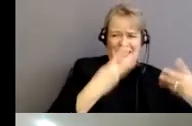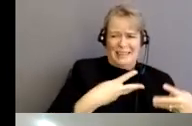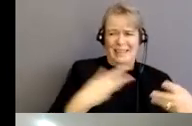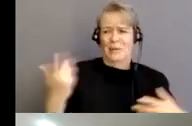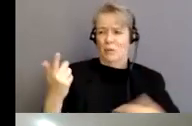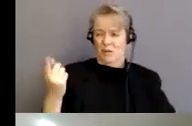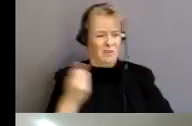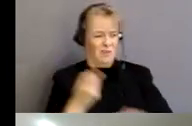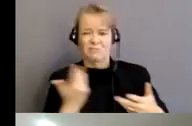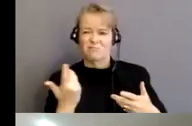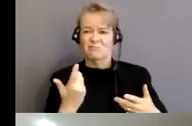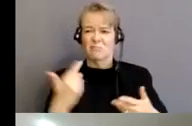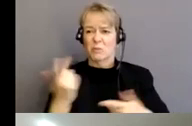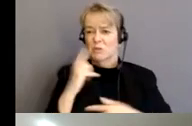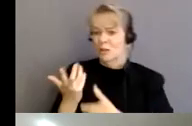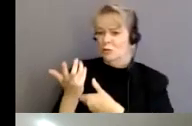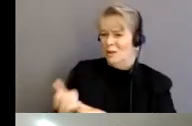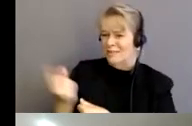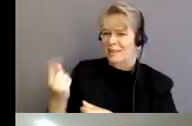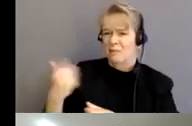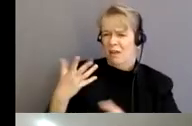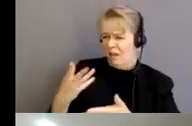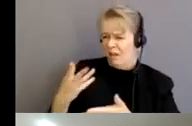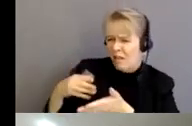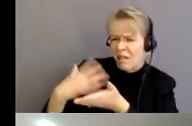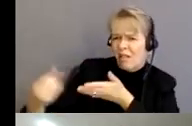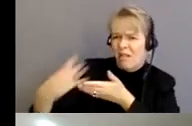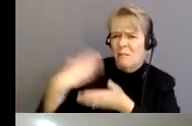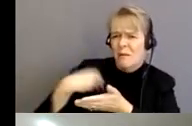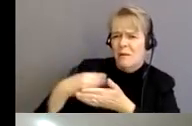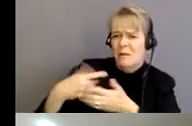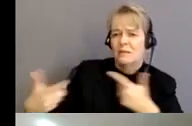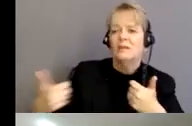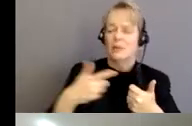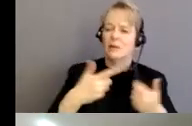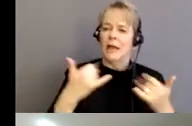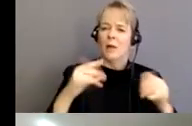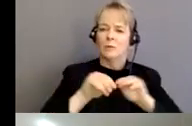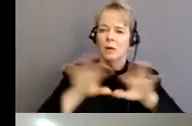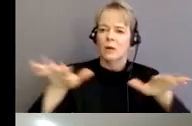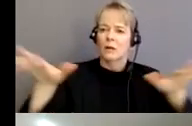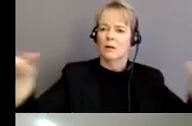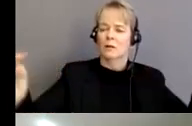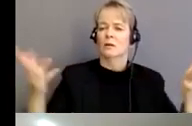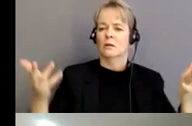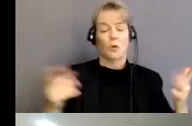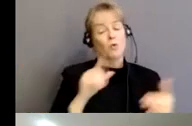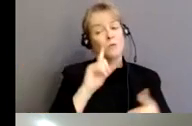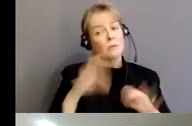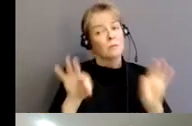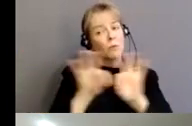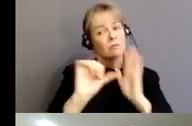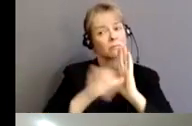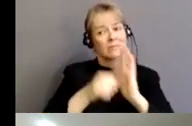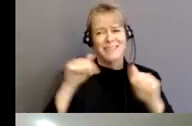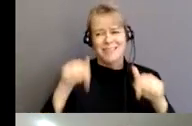has caused to those individuals. So I really think it's important for us to say that this is not new. We've been dealing with it for